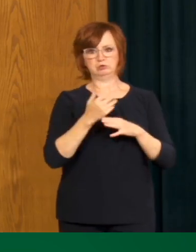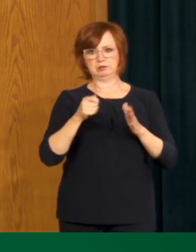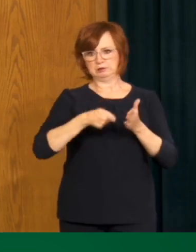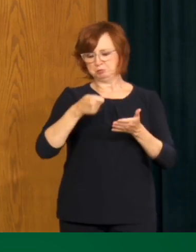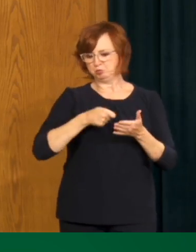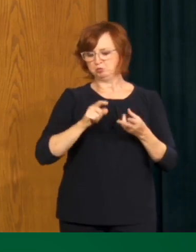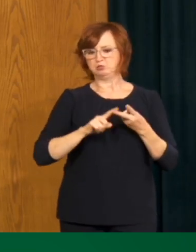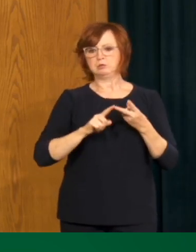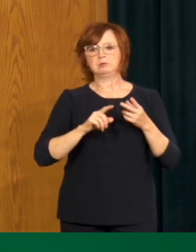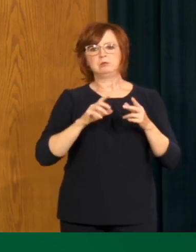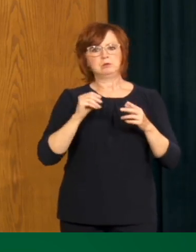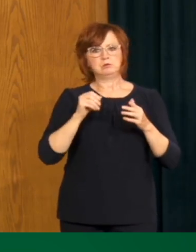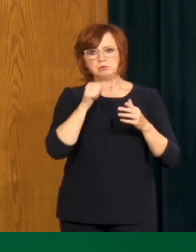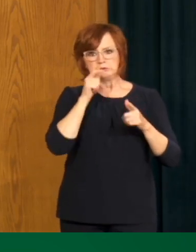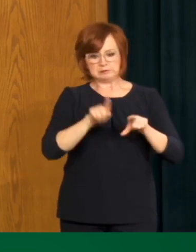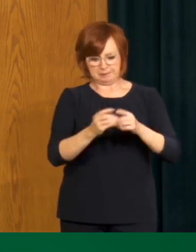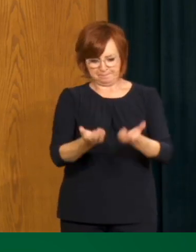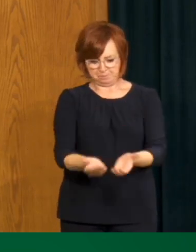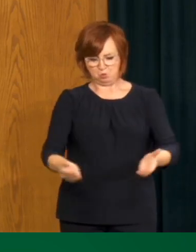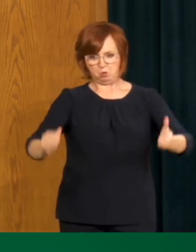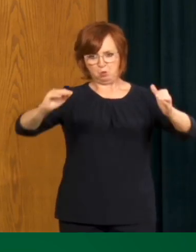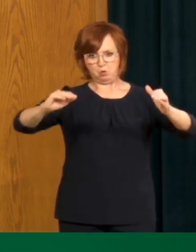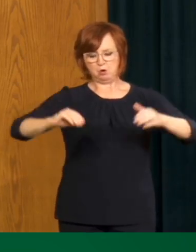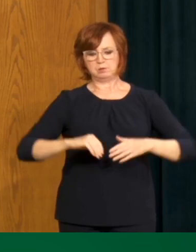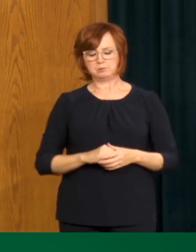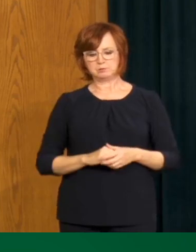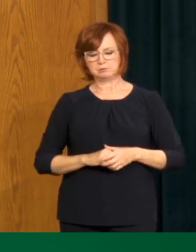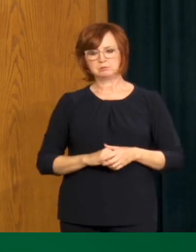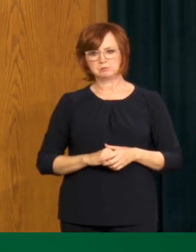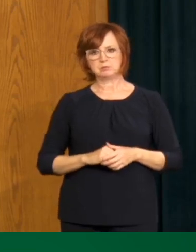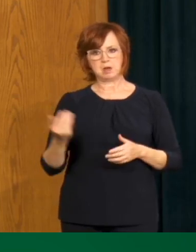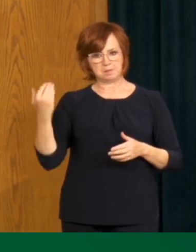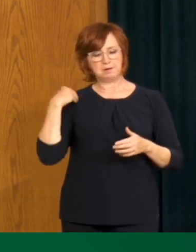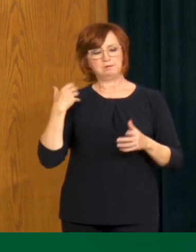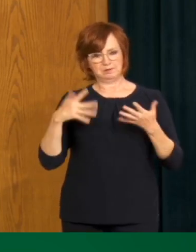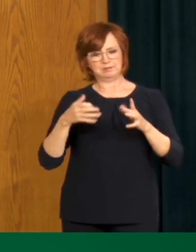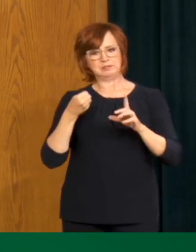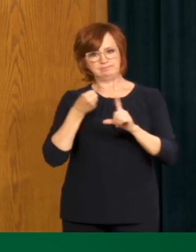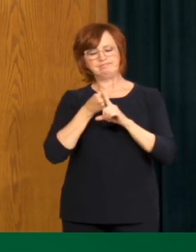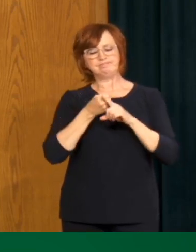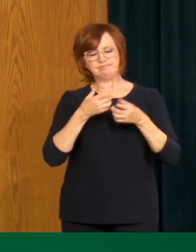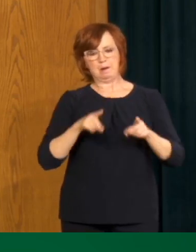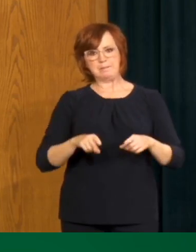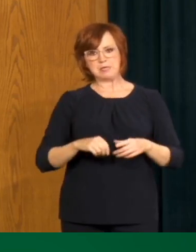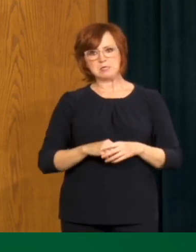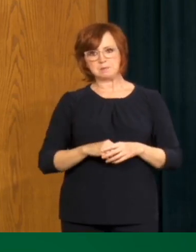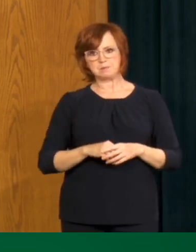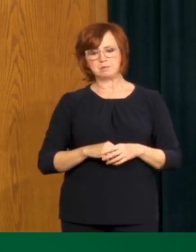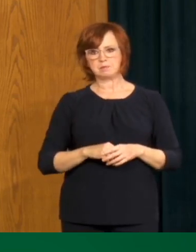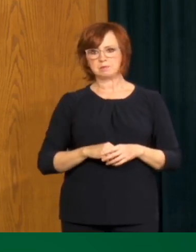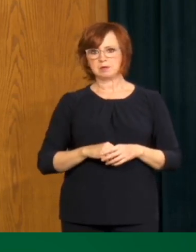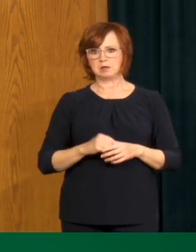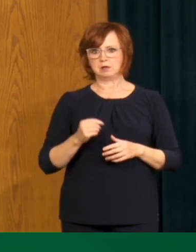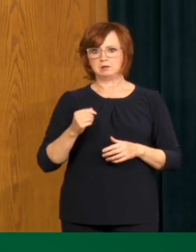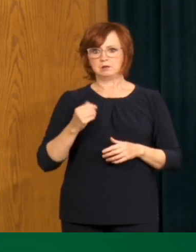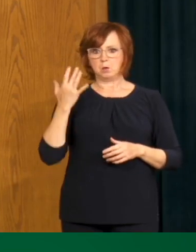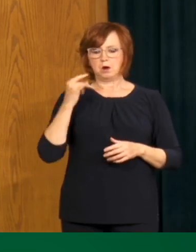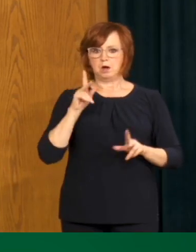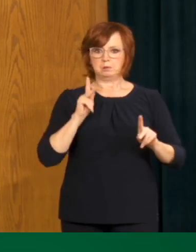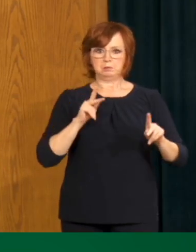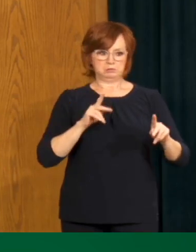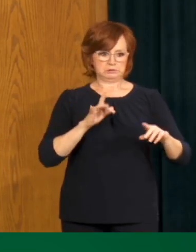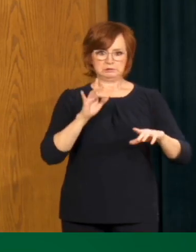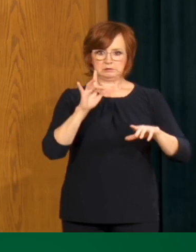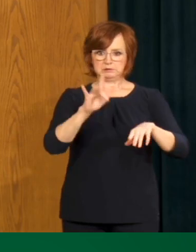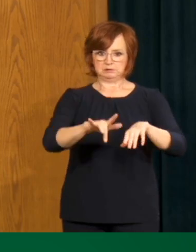taking food from a common platter, for example. That's when some infection happens, because we're not maintaining that 2 meter separation or touching